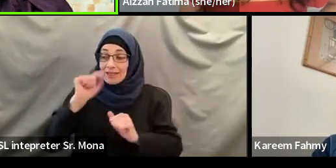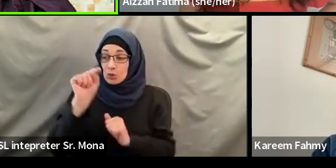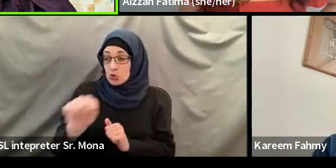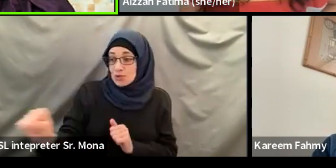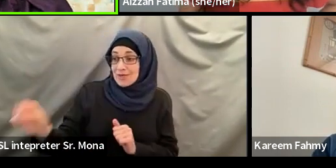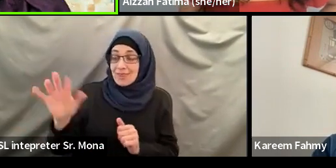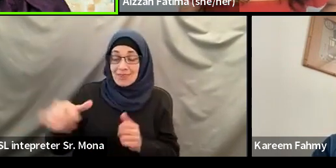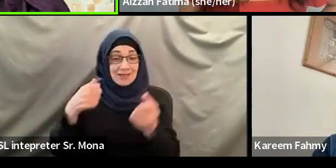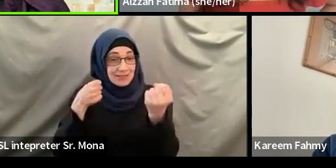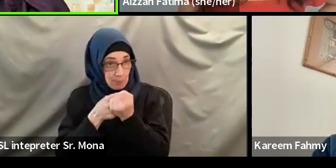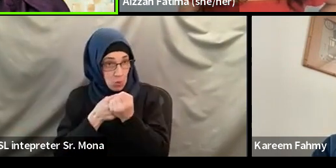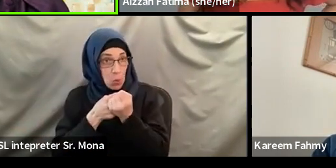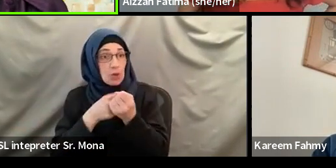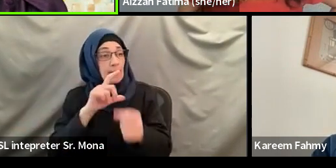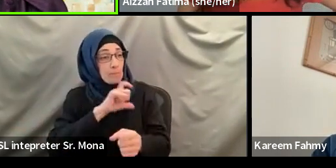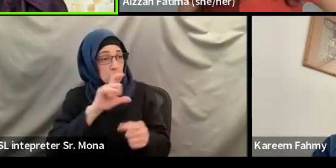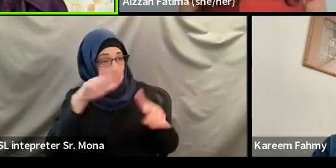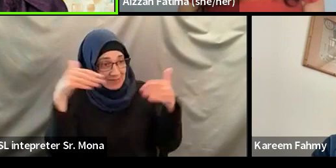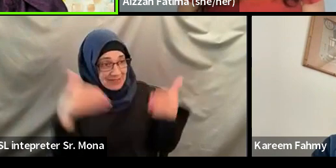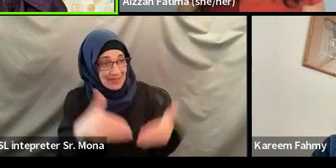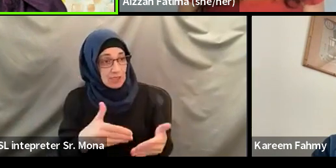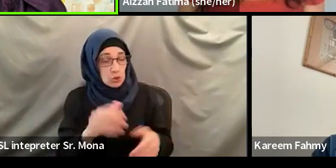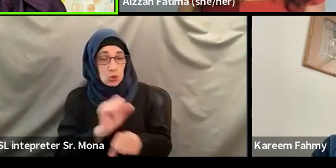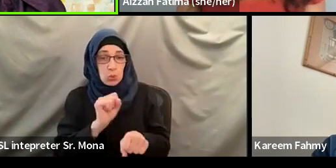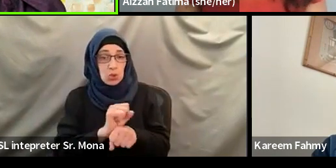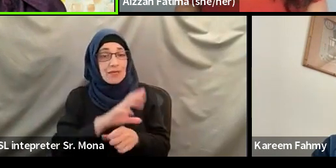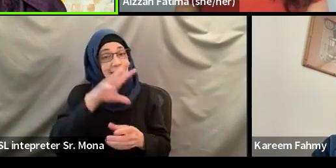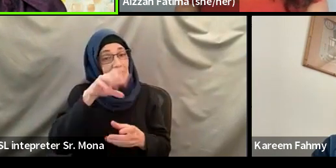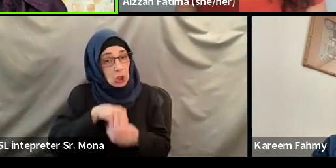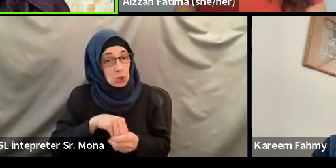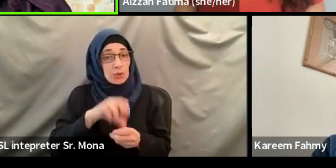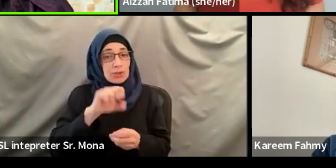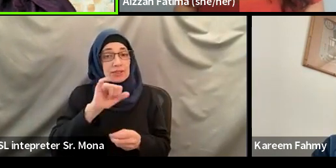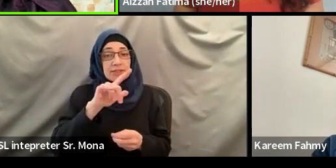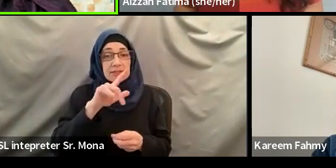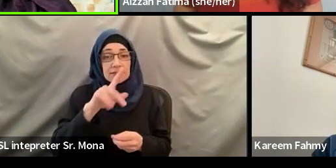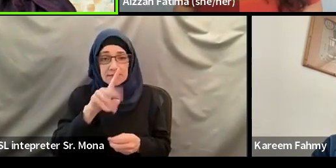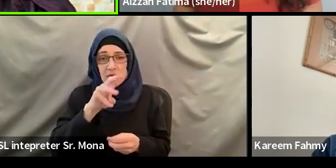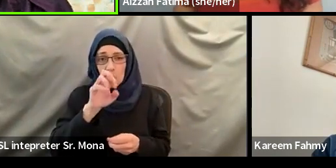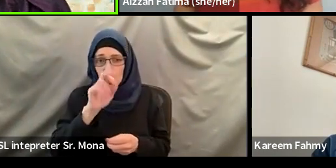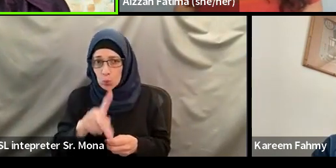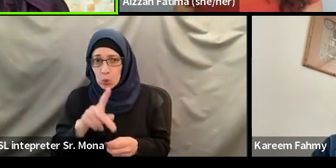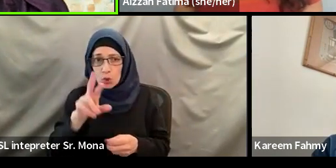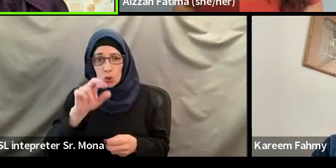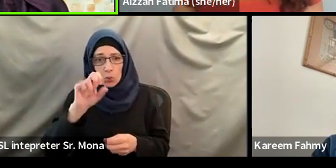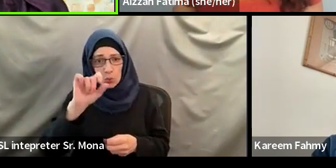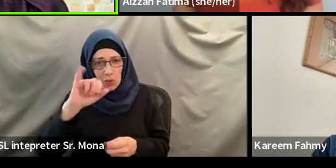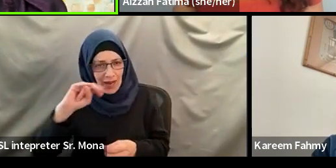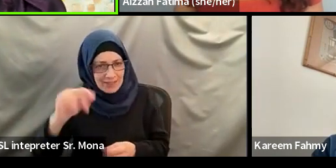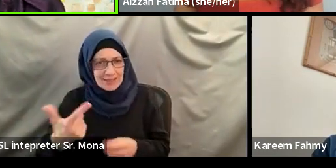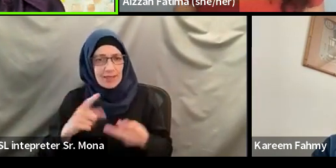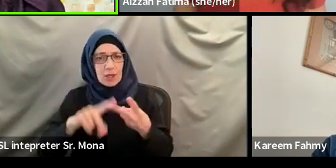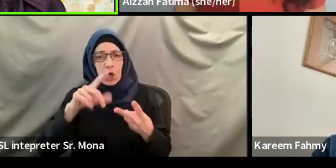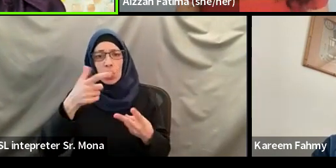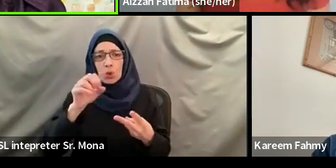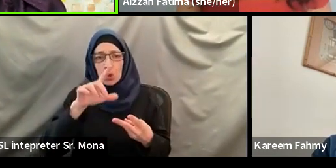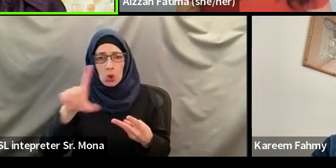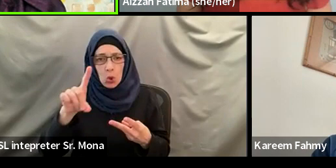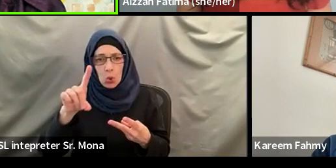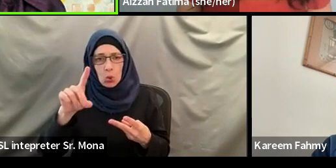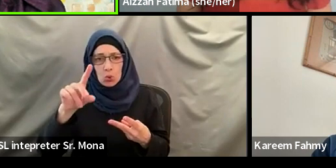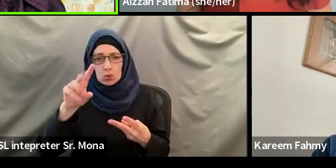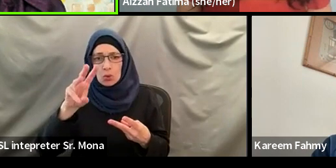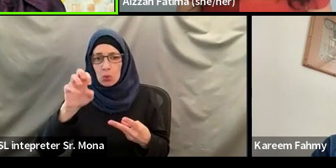support Muslim-centered work, and including Silk Road Rising, Golden Thread Theater, and Noor Theater, which I know was